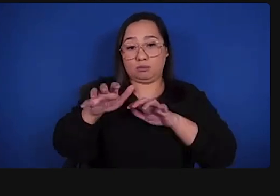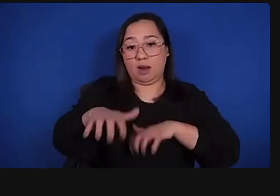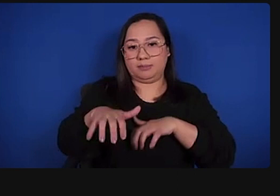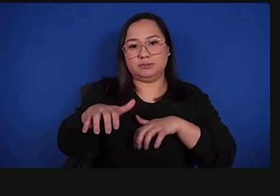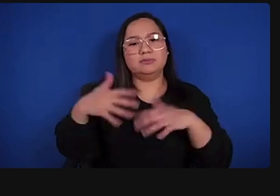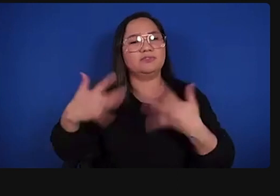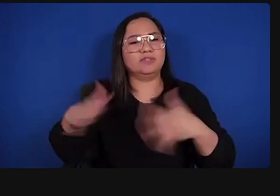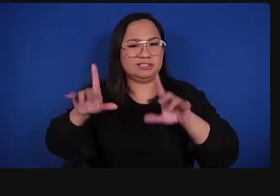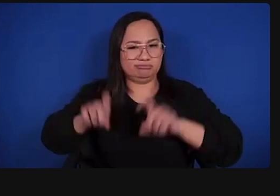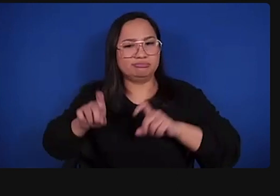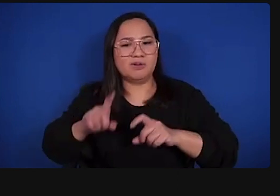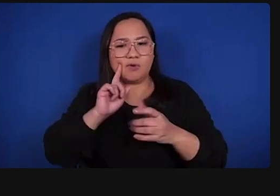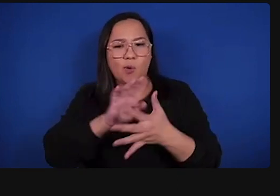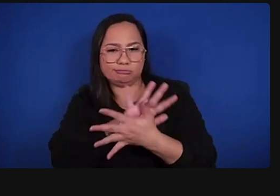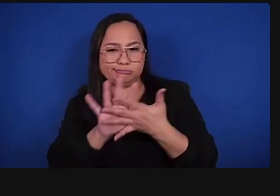Thank you.